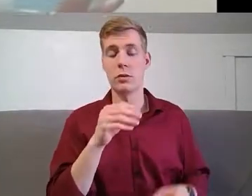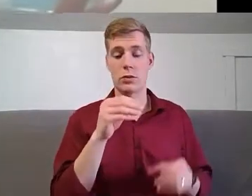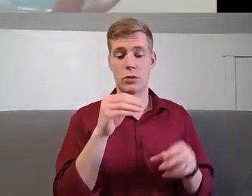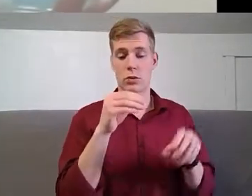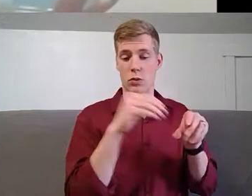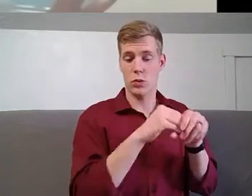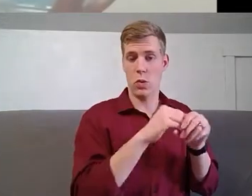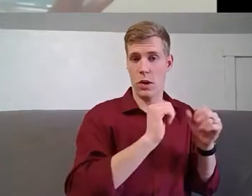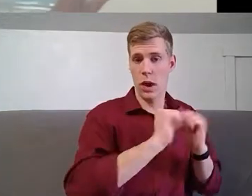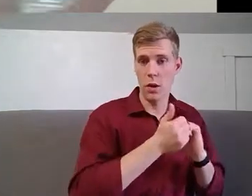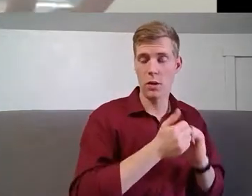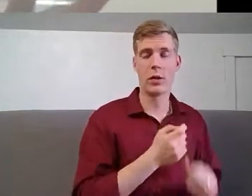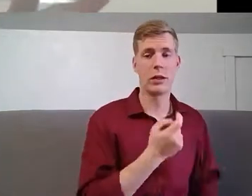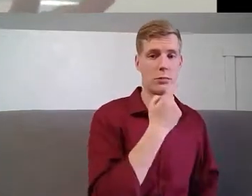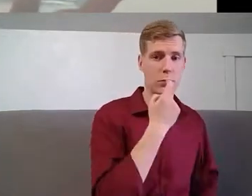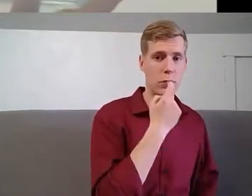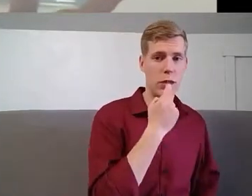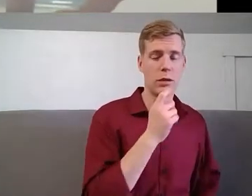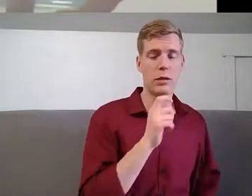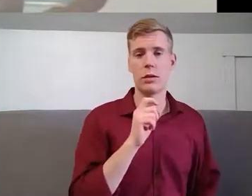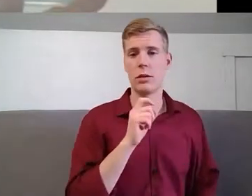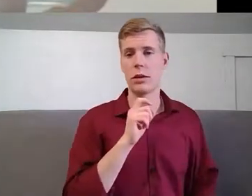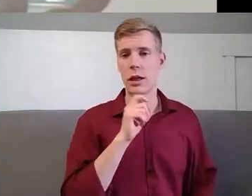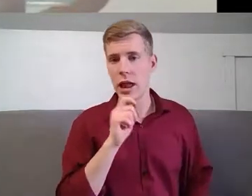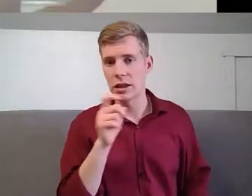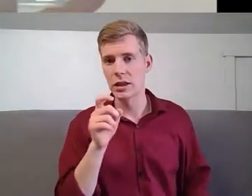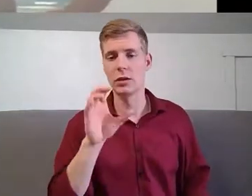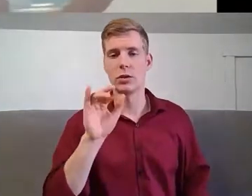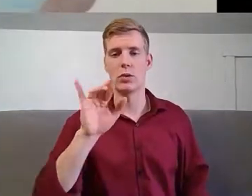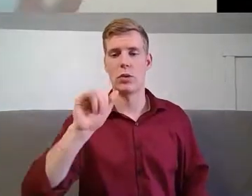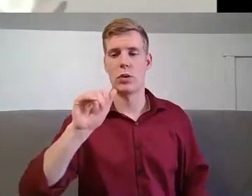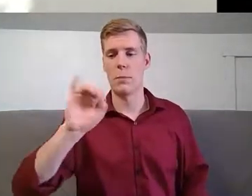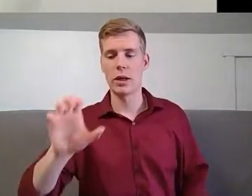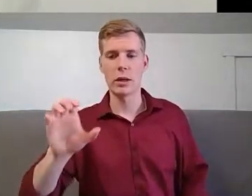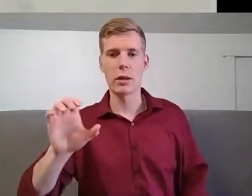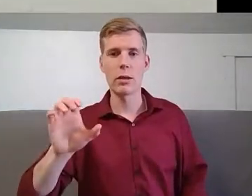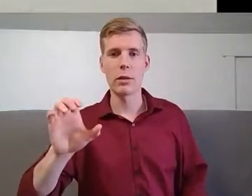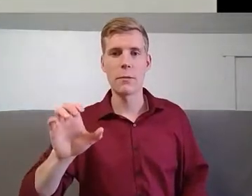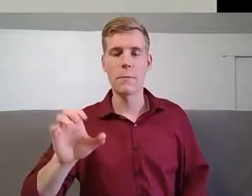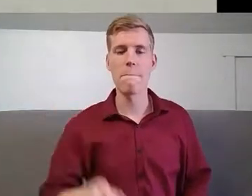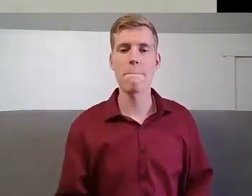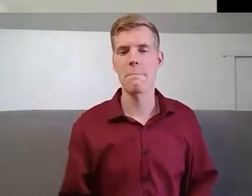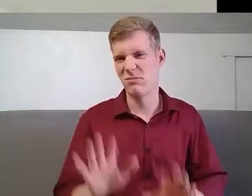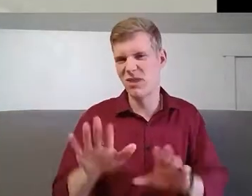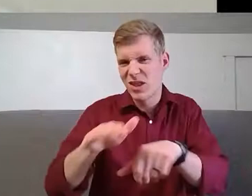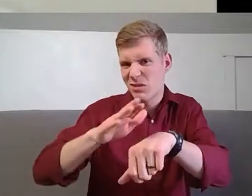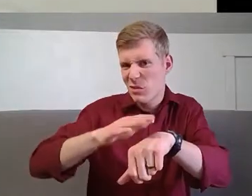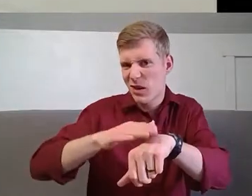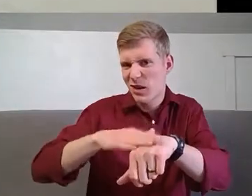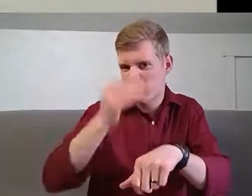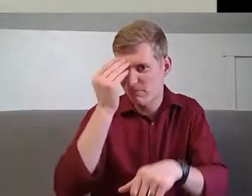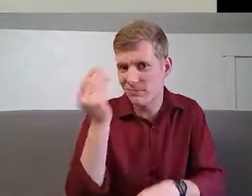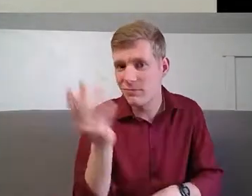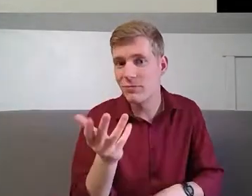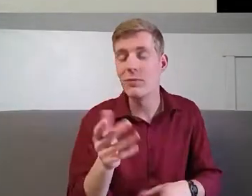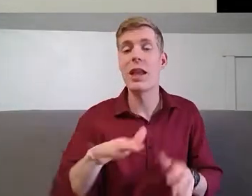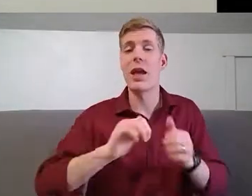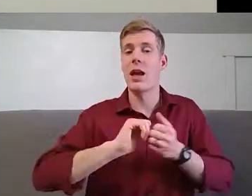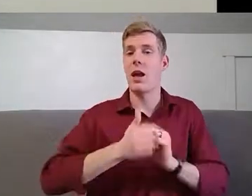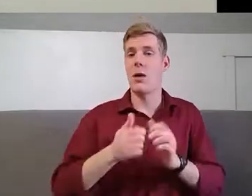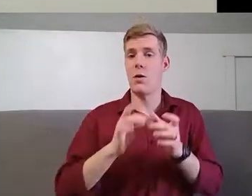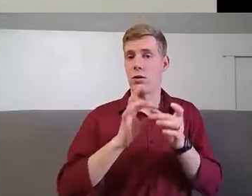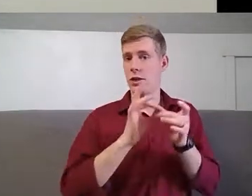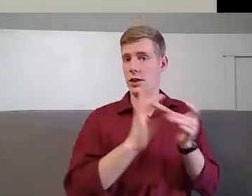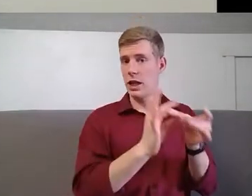glass, metal, or ceramic, just as a side note. So anyways, that's a great way to connect as a family, is